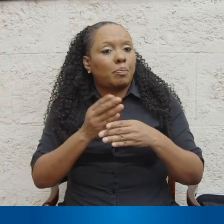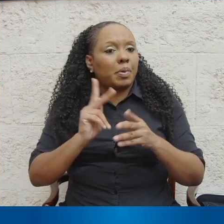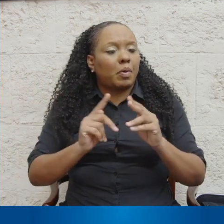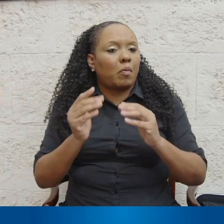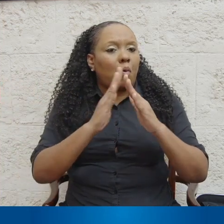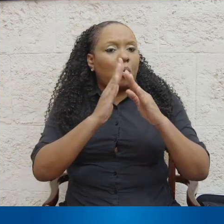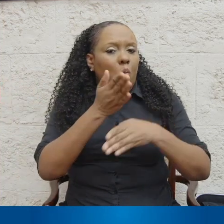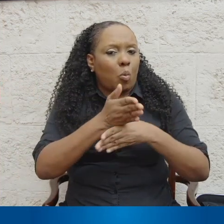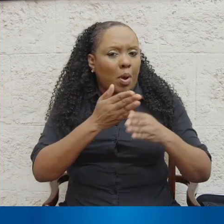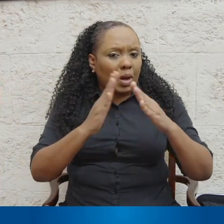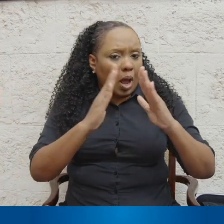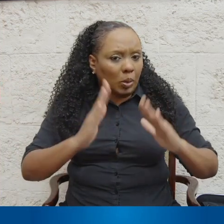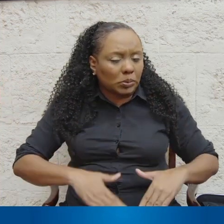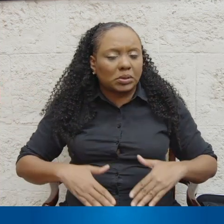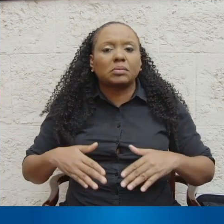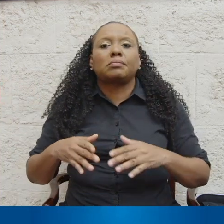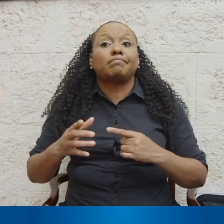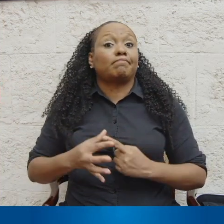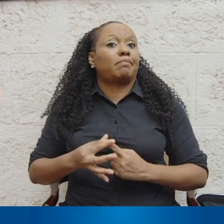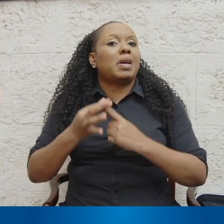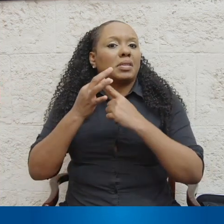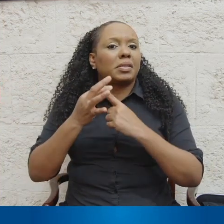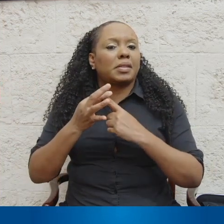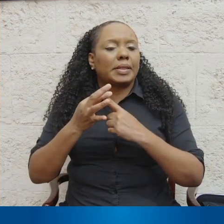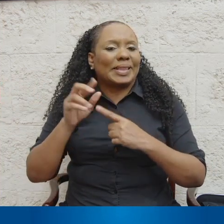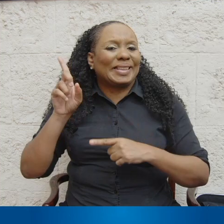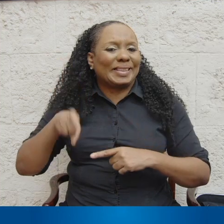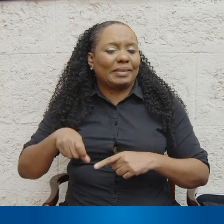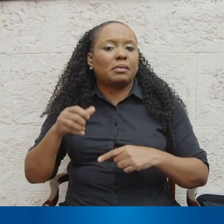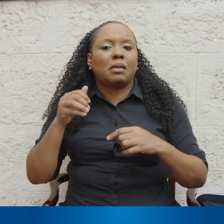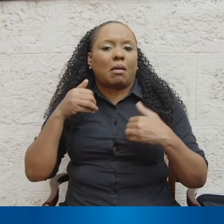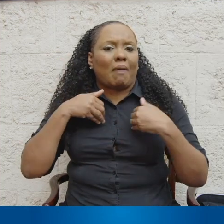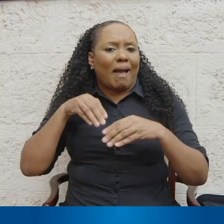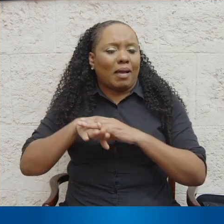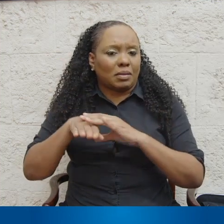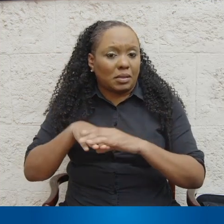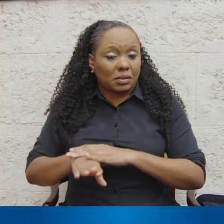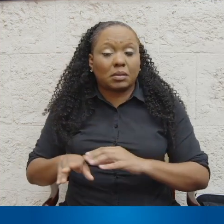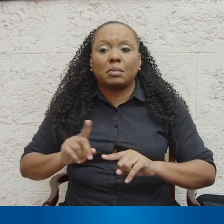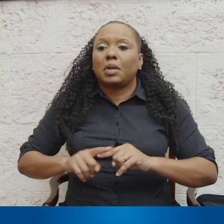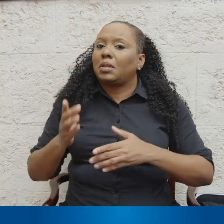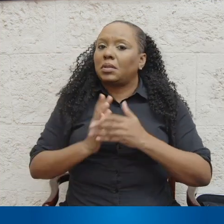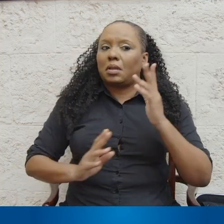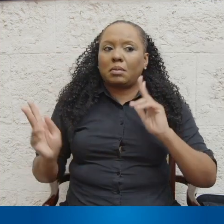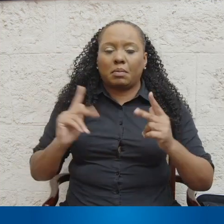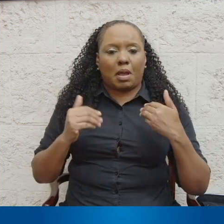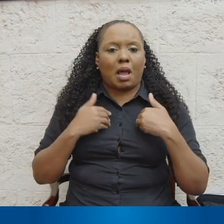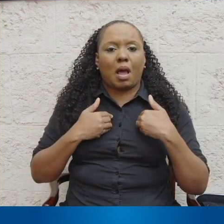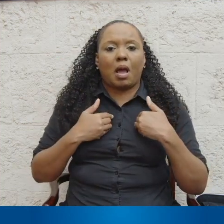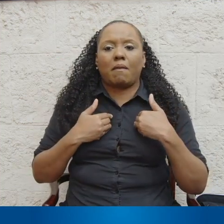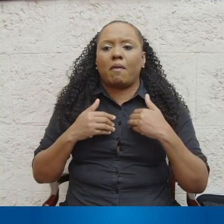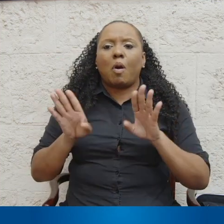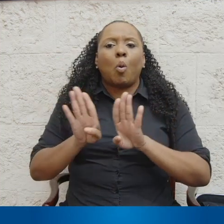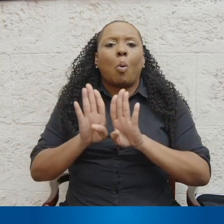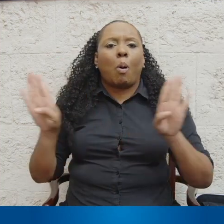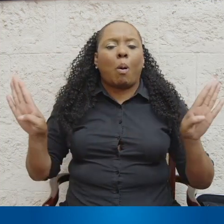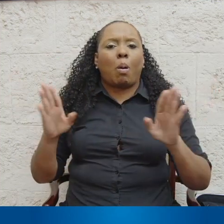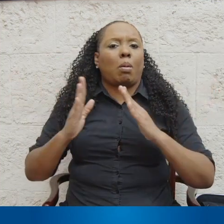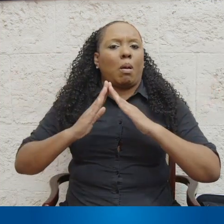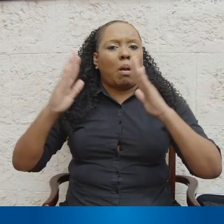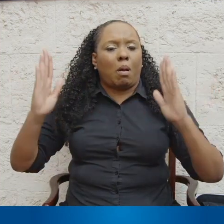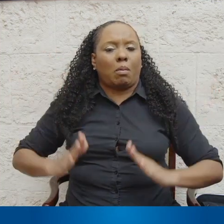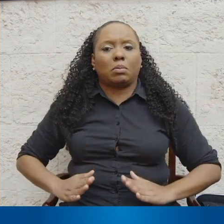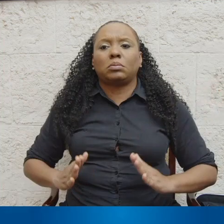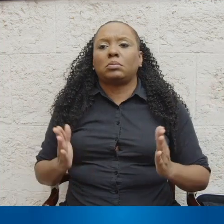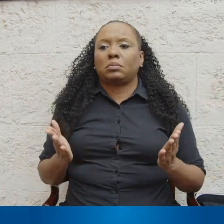qualify immediately. However, we do recognize that there are people that have wall houses, but they have wall houses, but